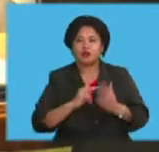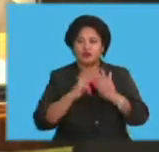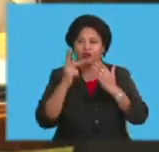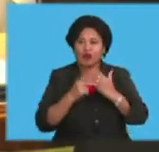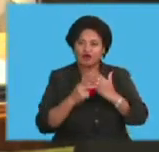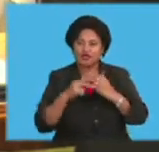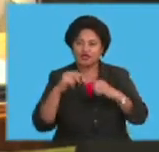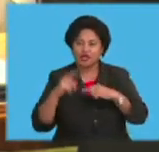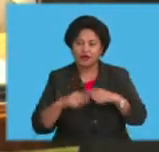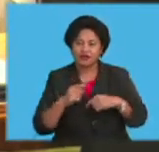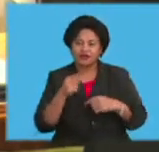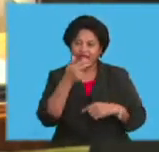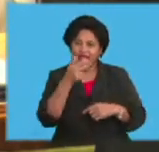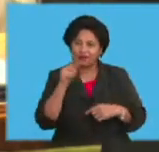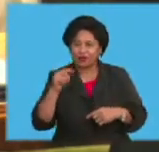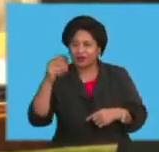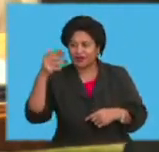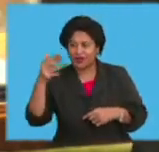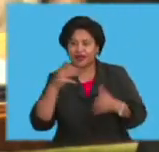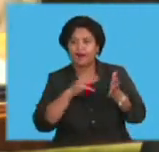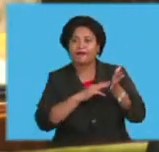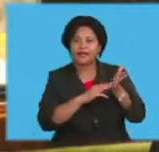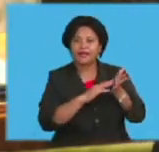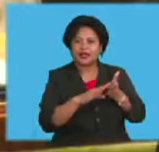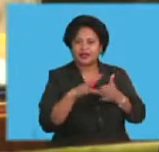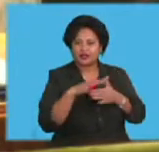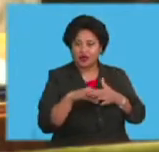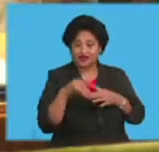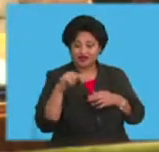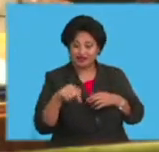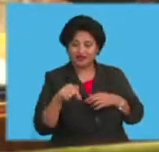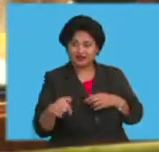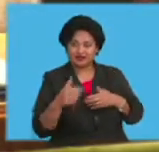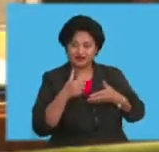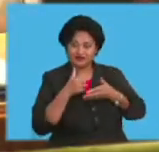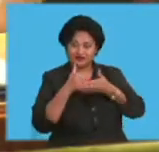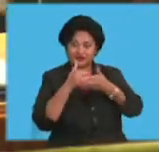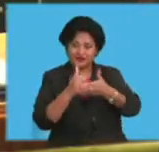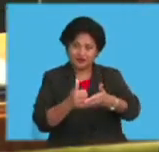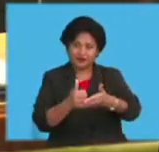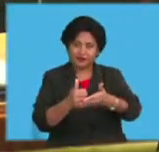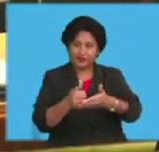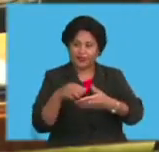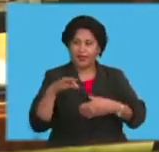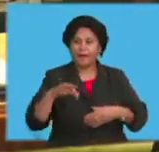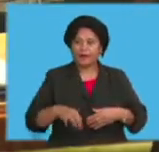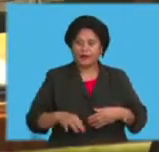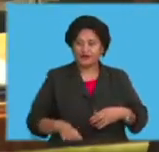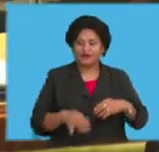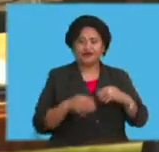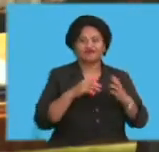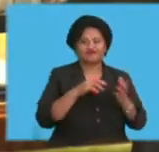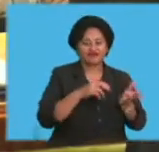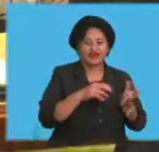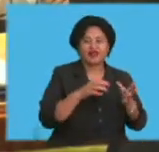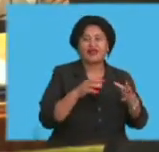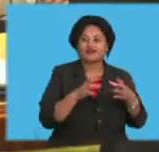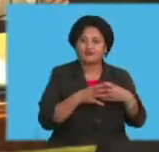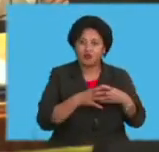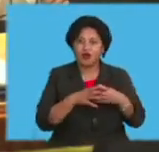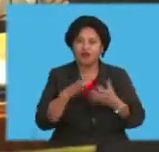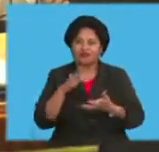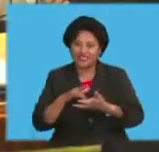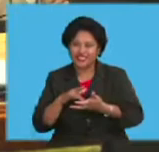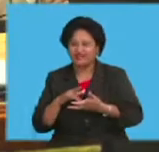$12.8 million for the last 11 years. Now, this assistance, Madam Speaker, has benefited MSMEs, operators in the